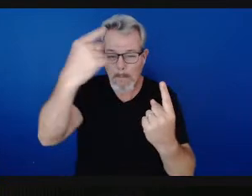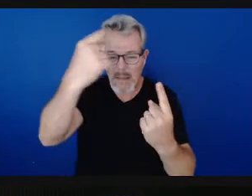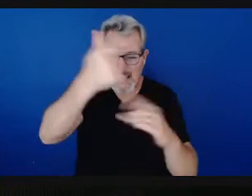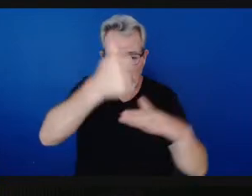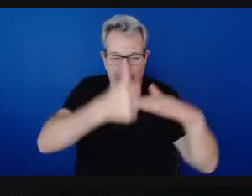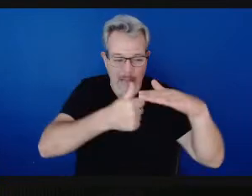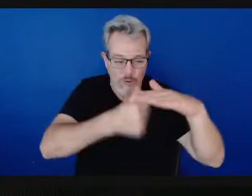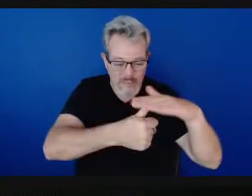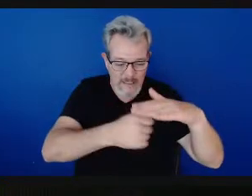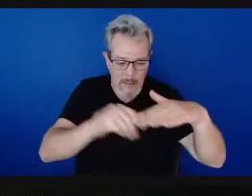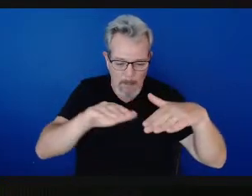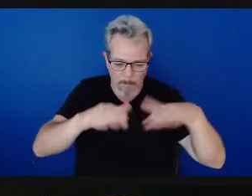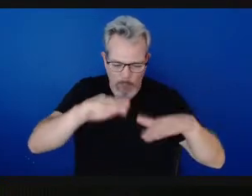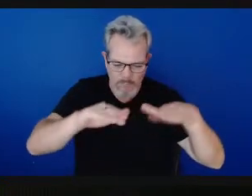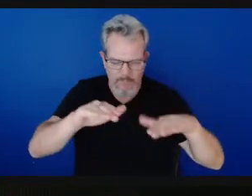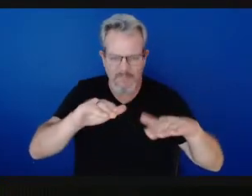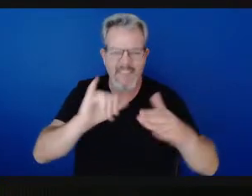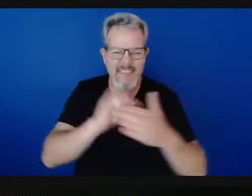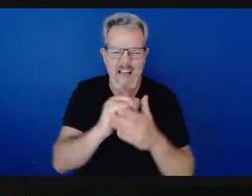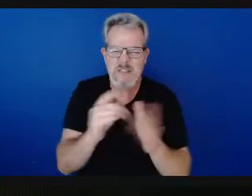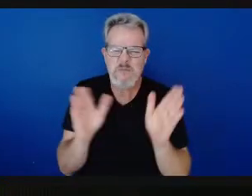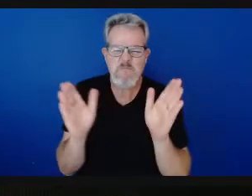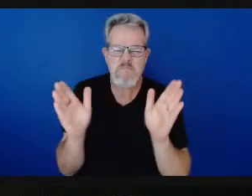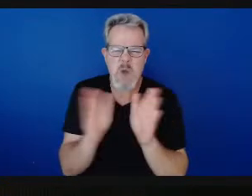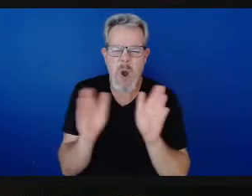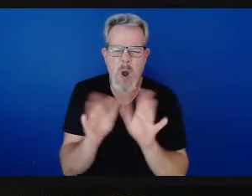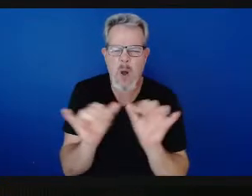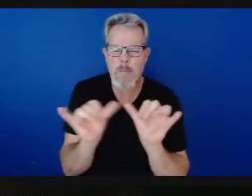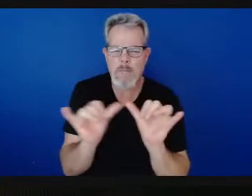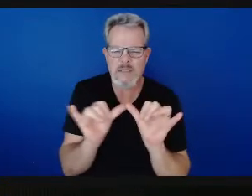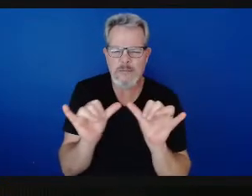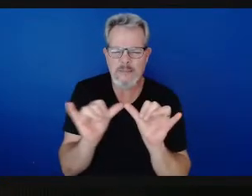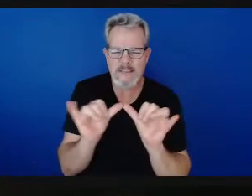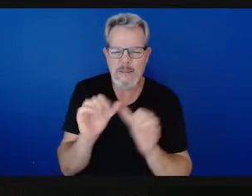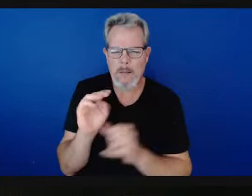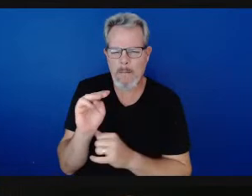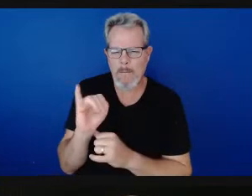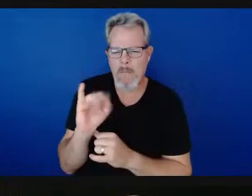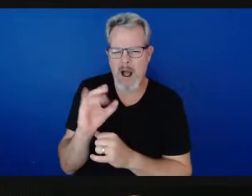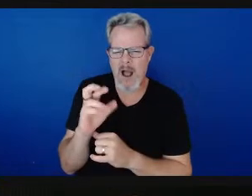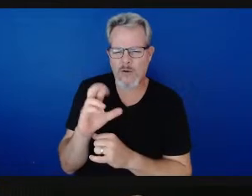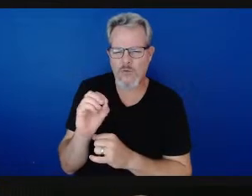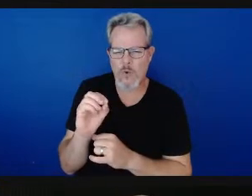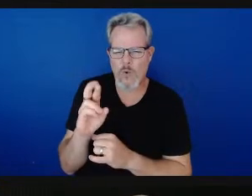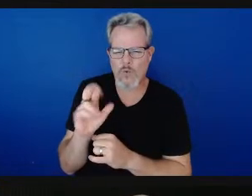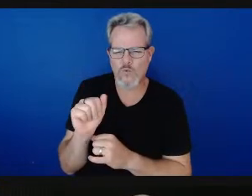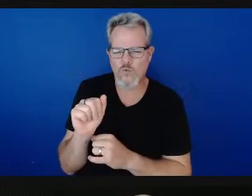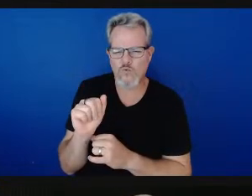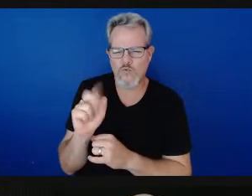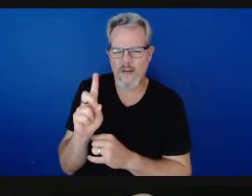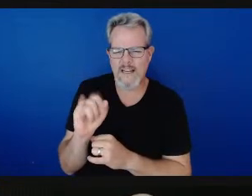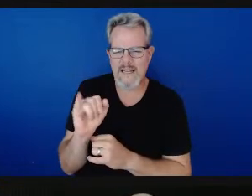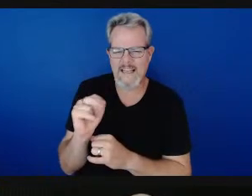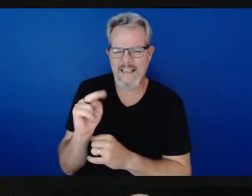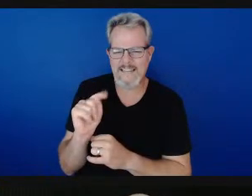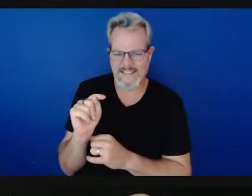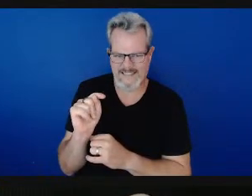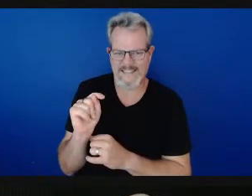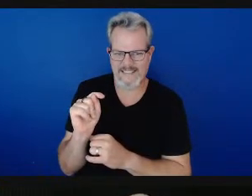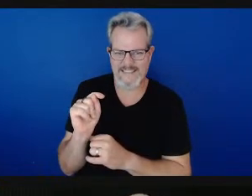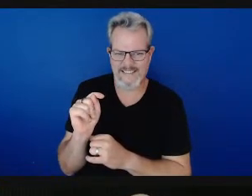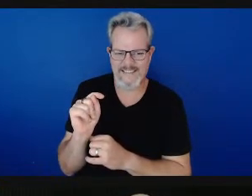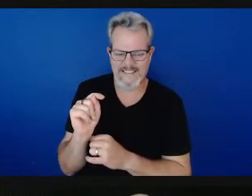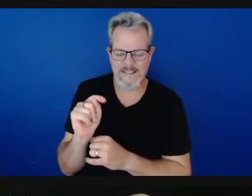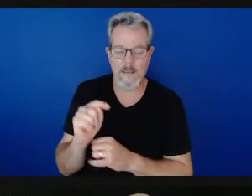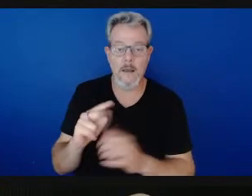microradian. So very, very small measurements. Our instruments are so sensitive that they can pick up the ground being weighed down